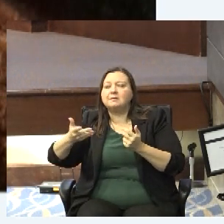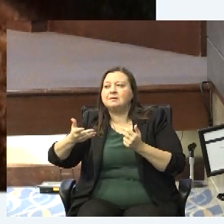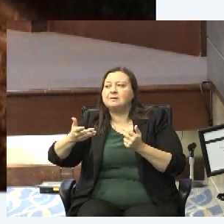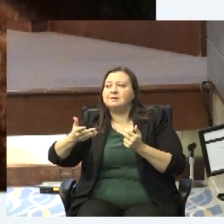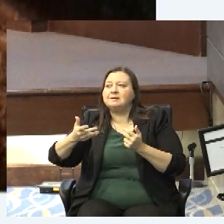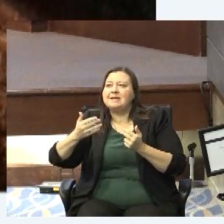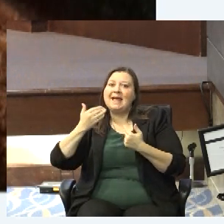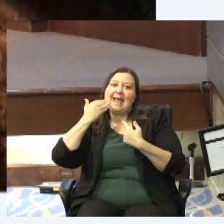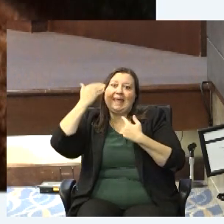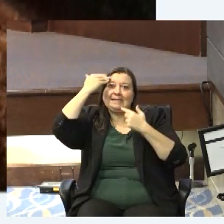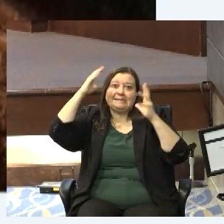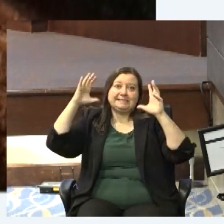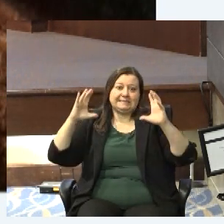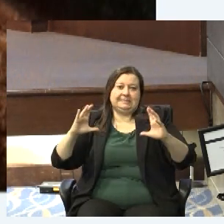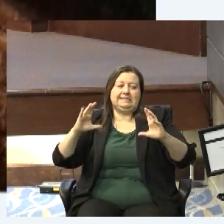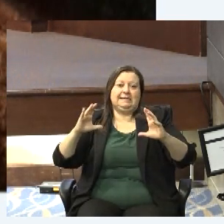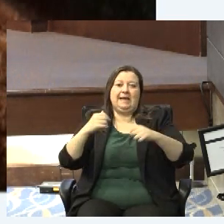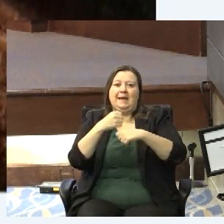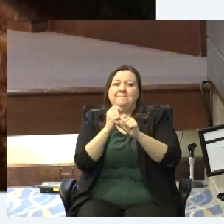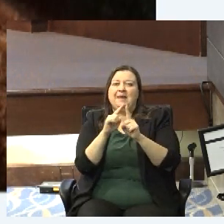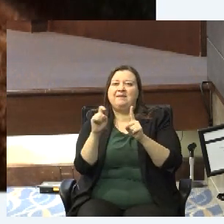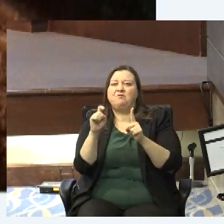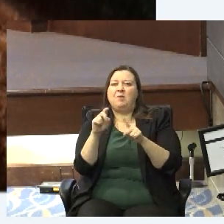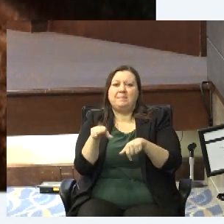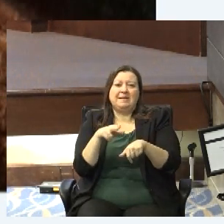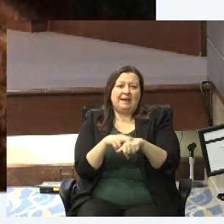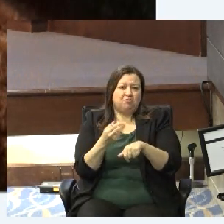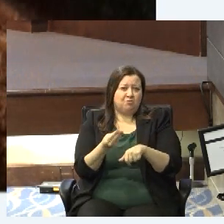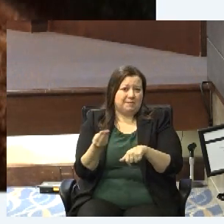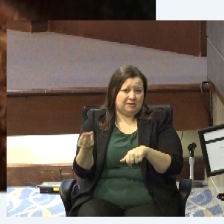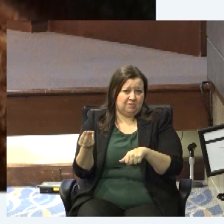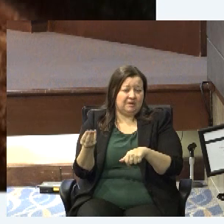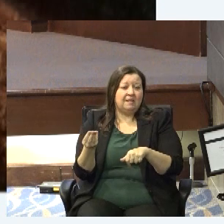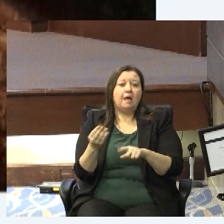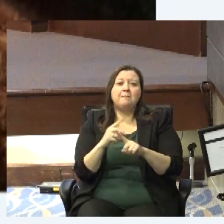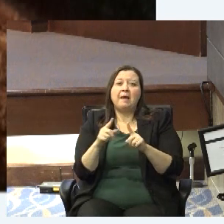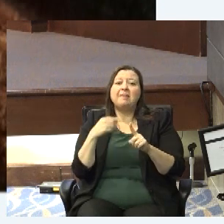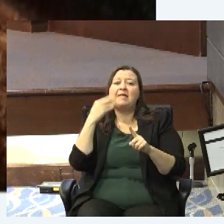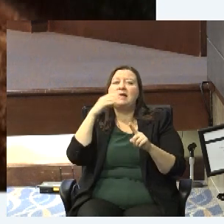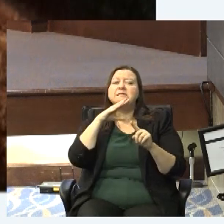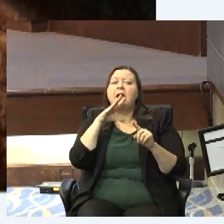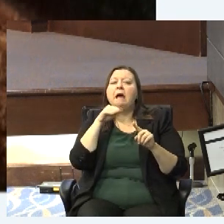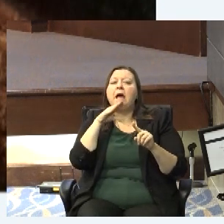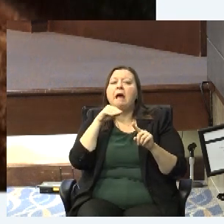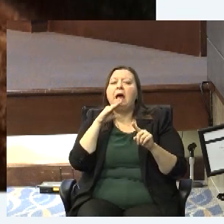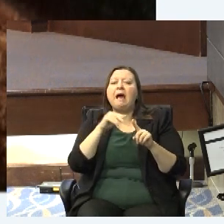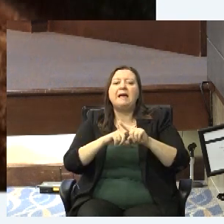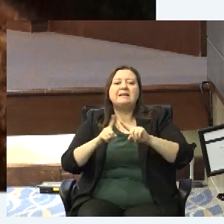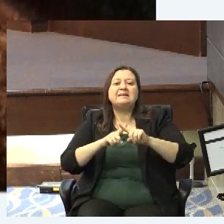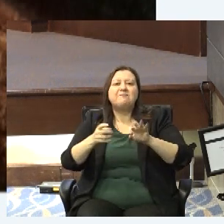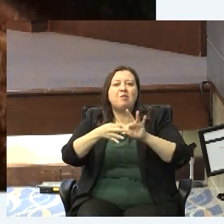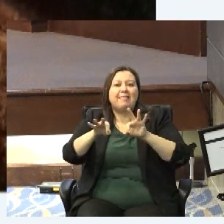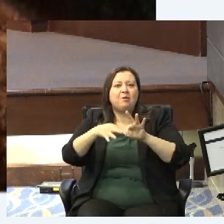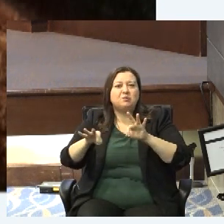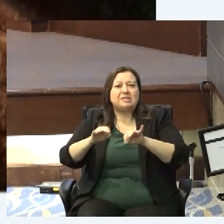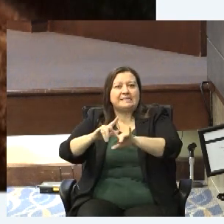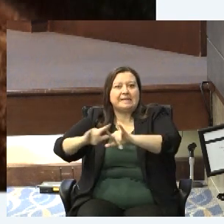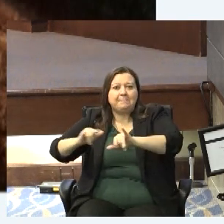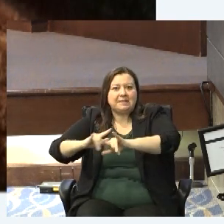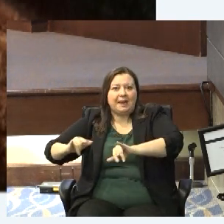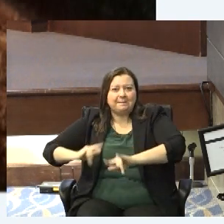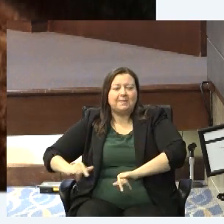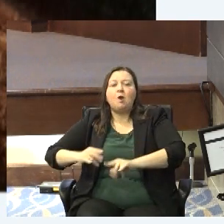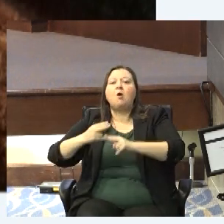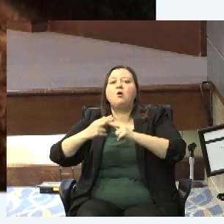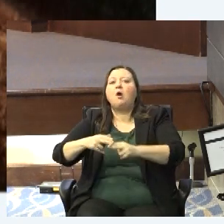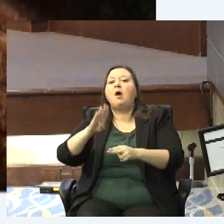of heads that are made out of natural material that talk in different languages at the same time. And it's called